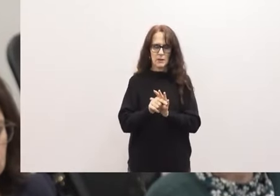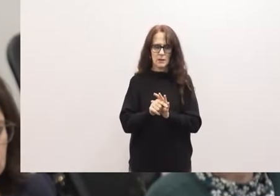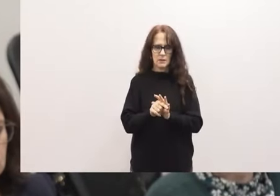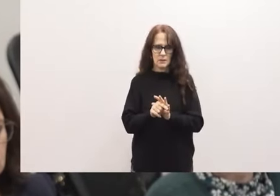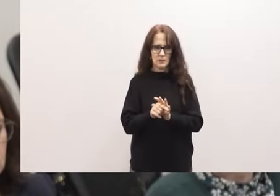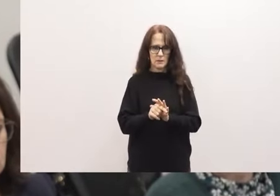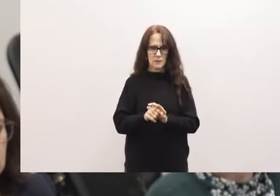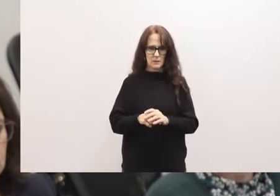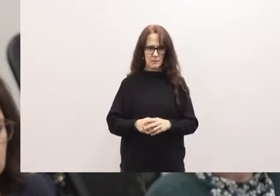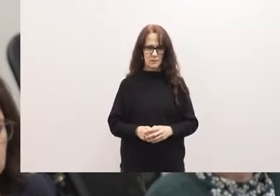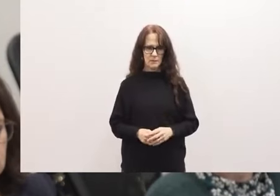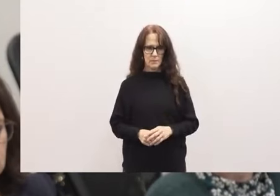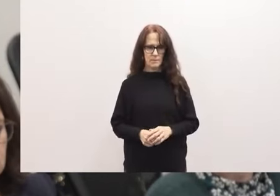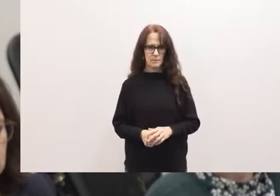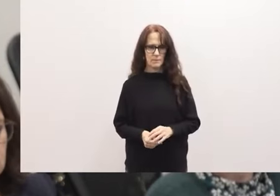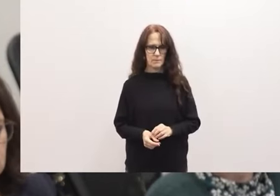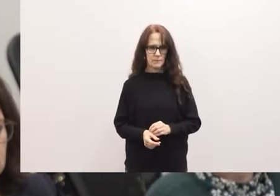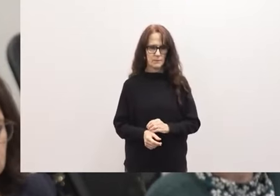in mind.